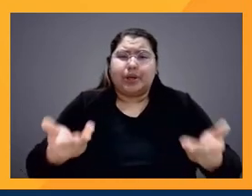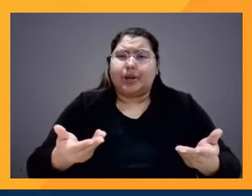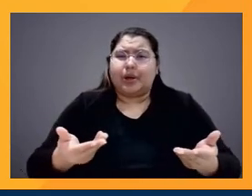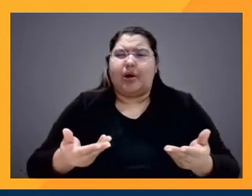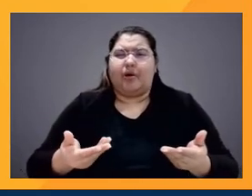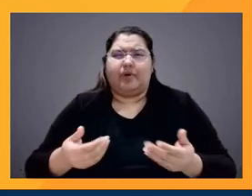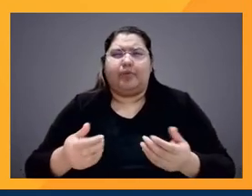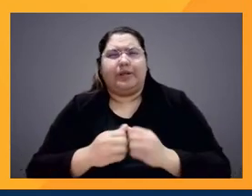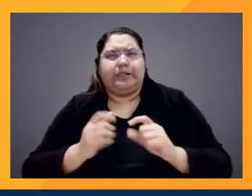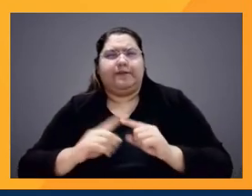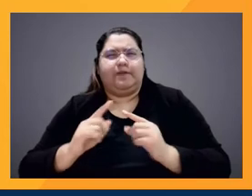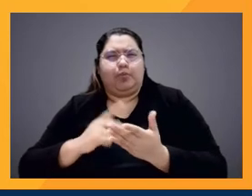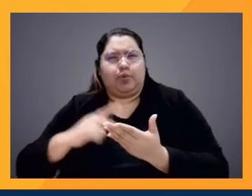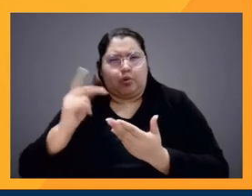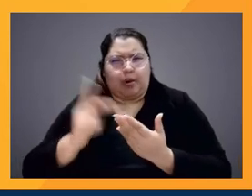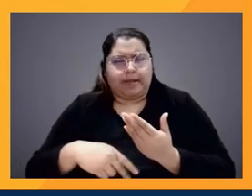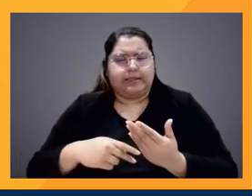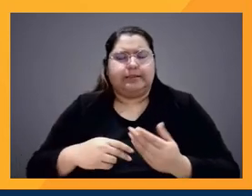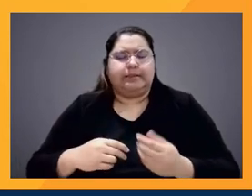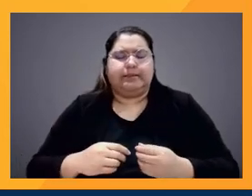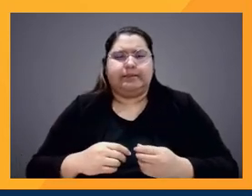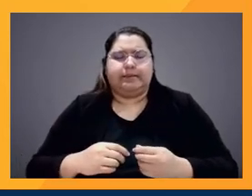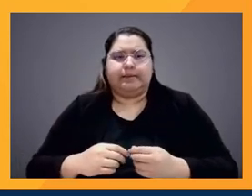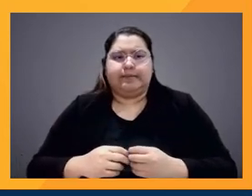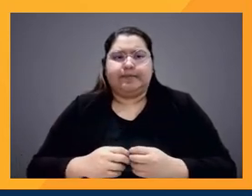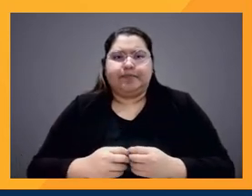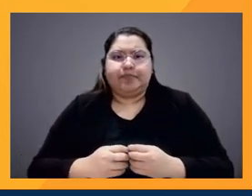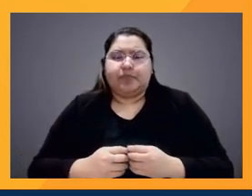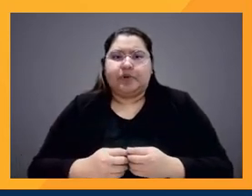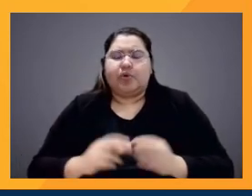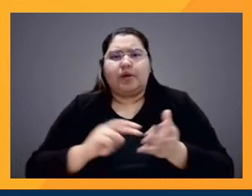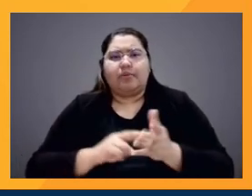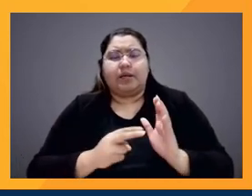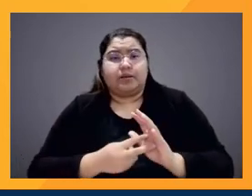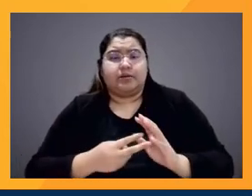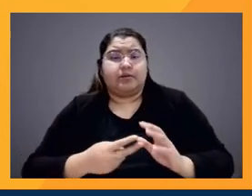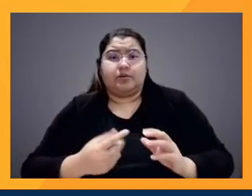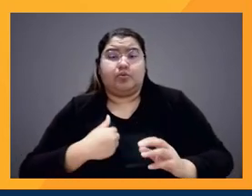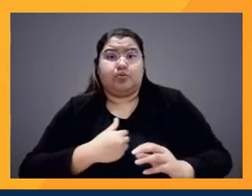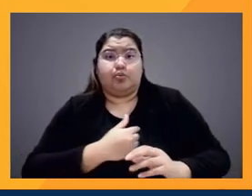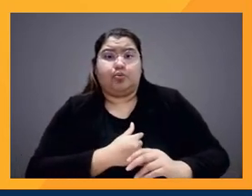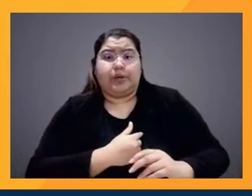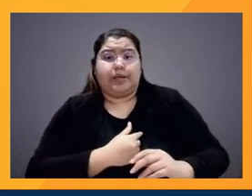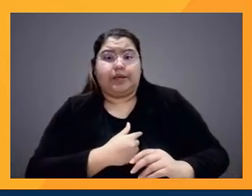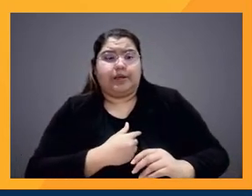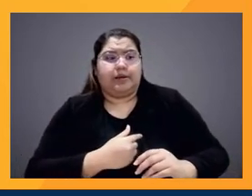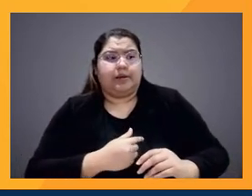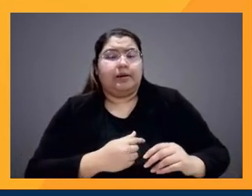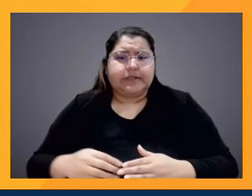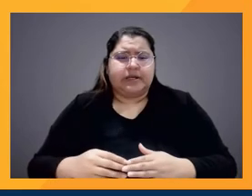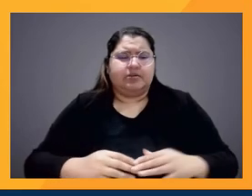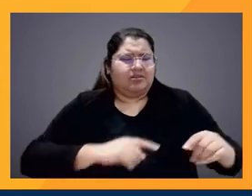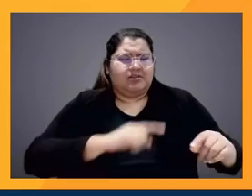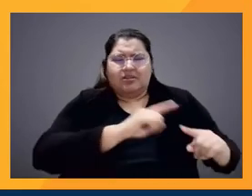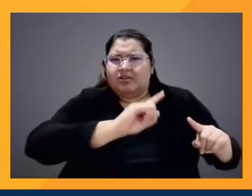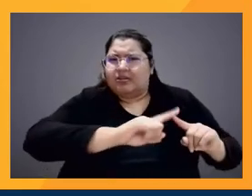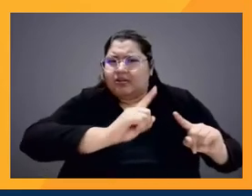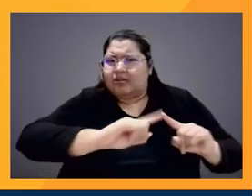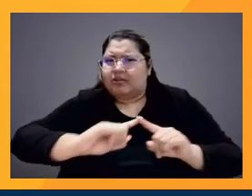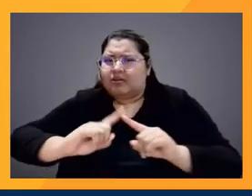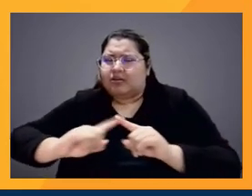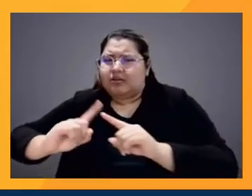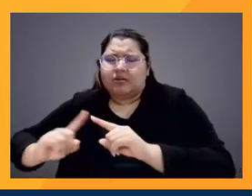because of a pandemic. Those that have bigger financial buffers are better able to respond to them. So if you can do it, you can, but like, what are